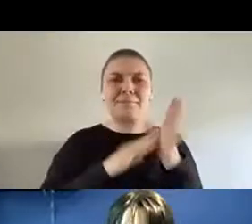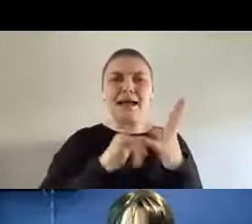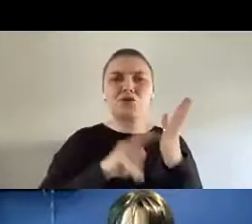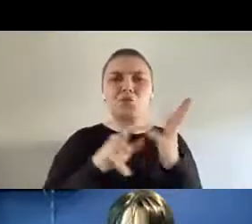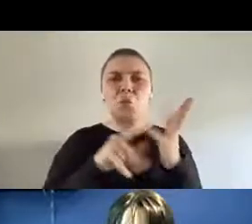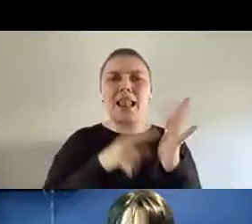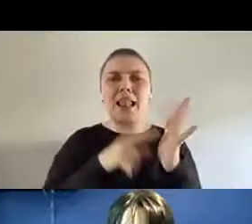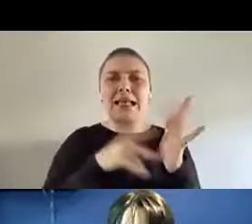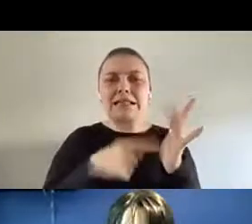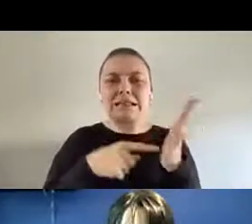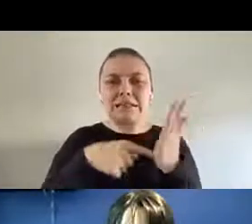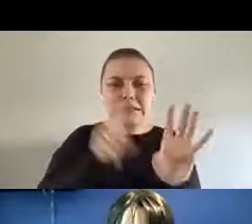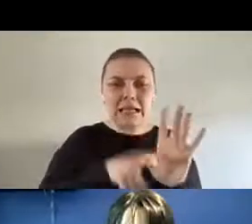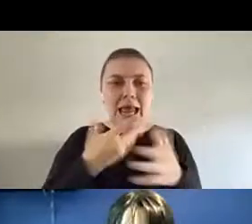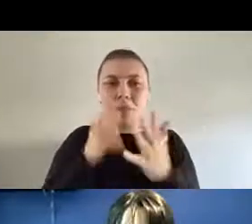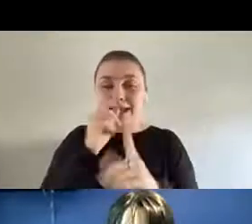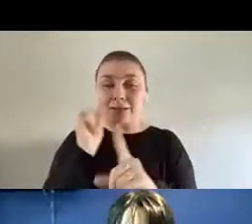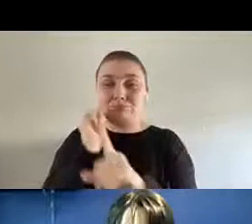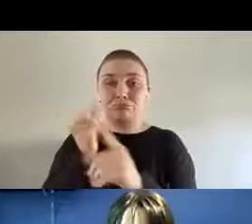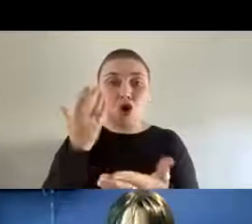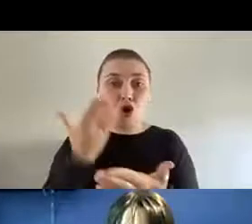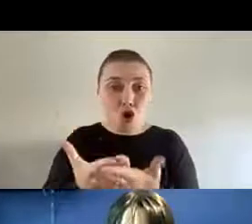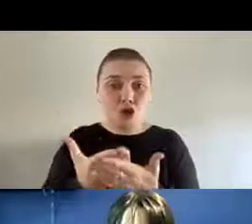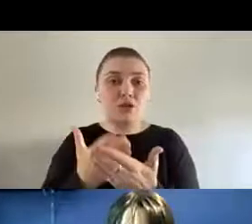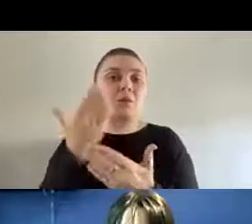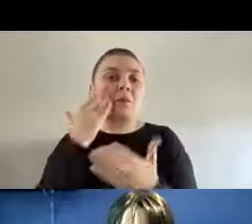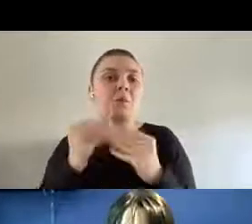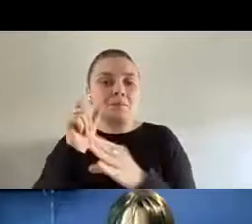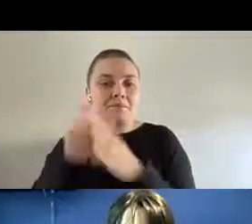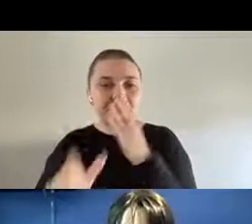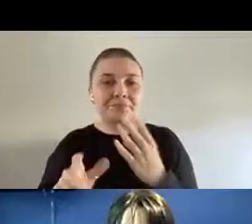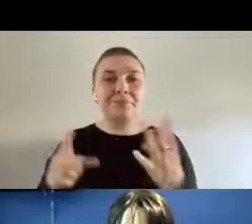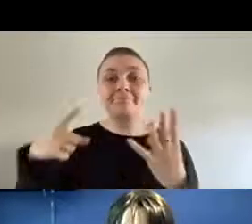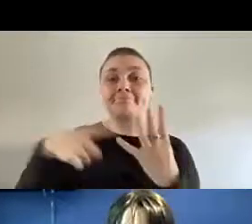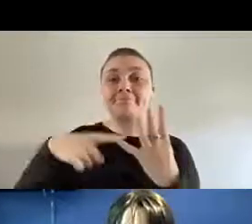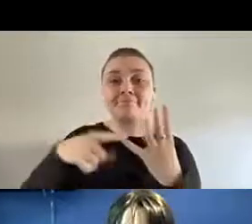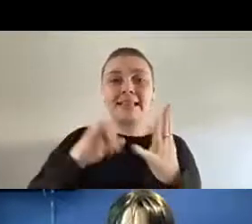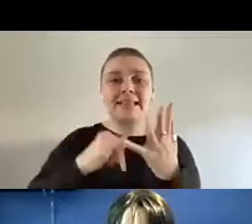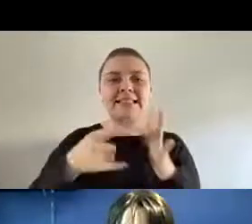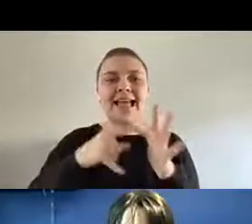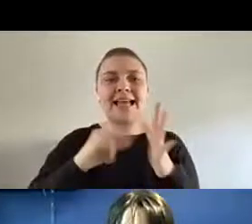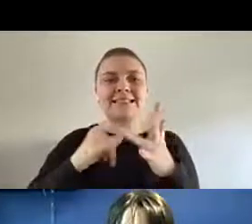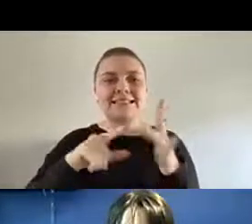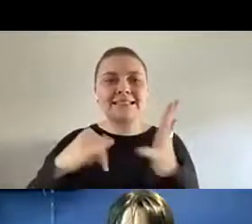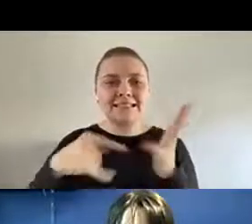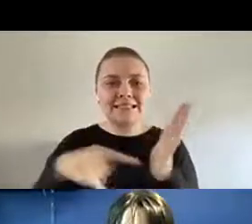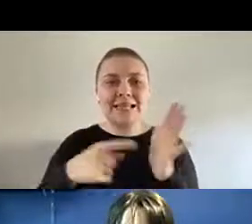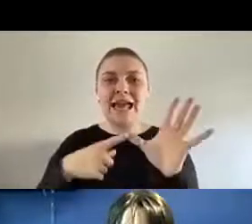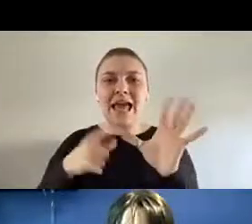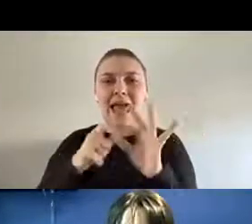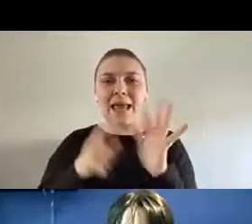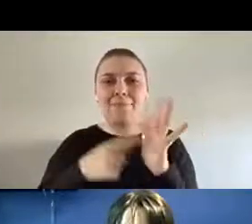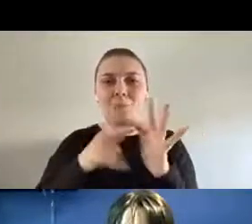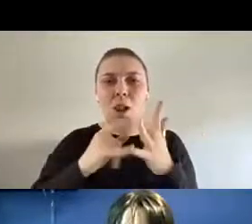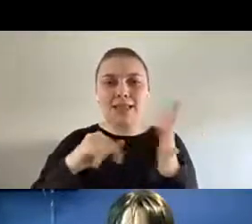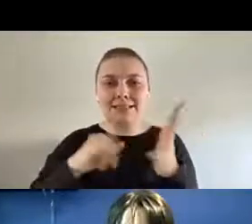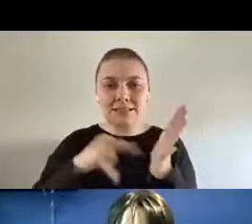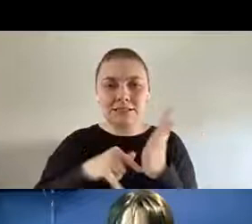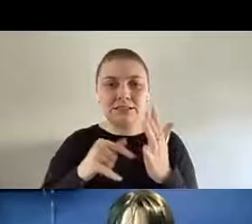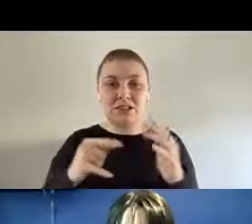with disabilities, and sexist and ableist peer relations that emphasise aggression and disrespect towards women with